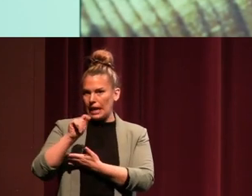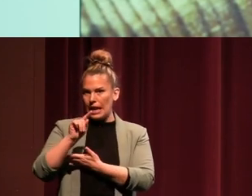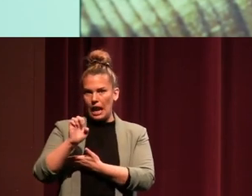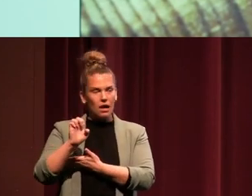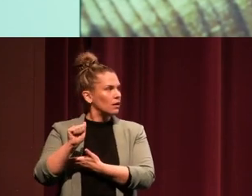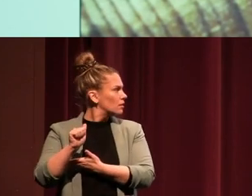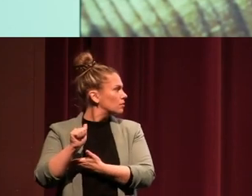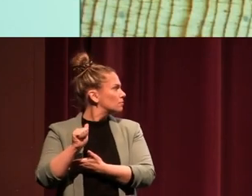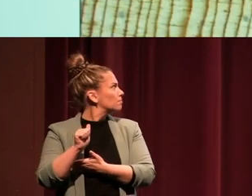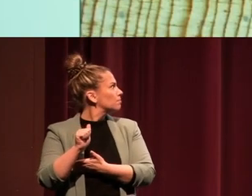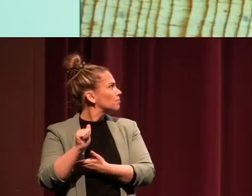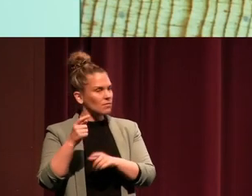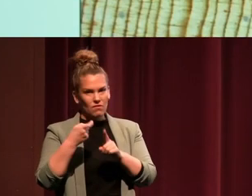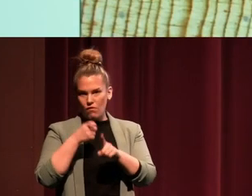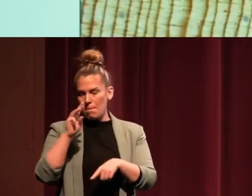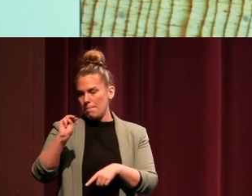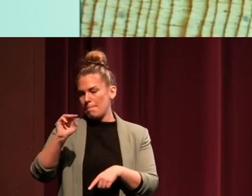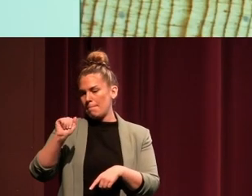National Forest study.